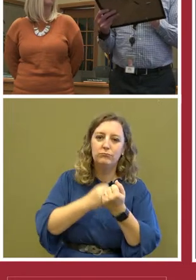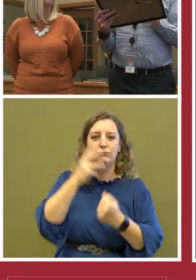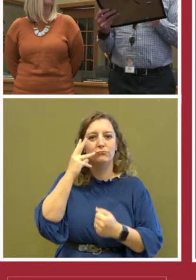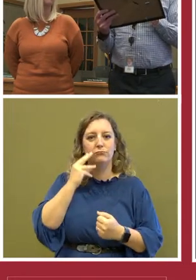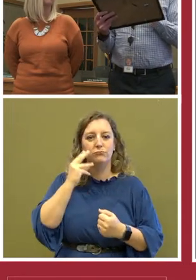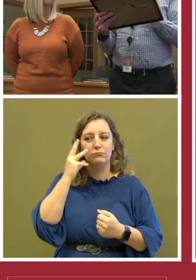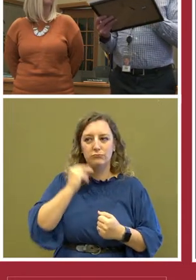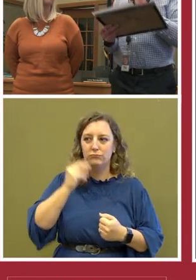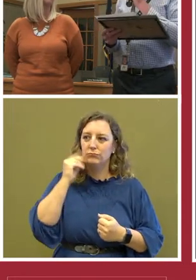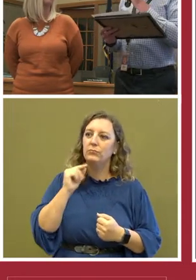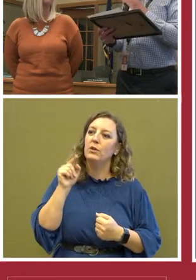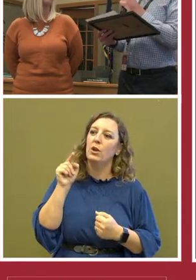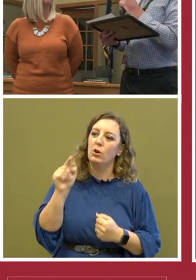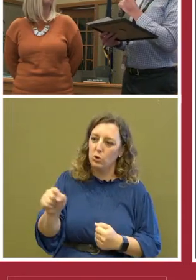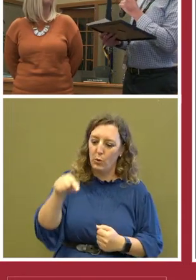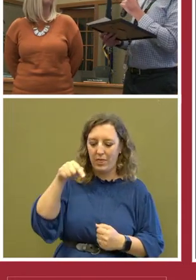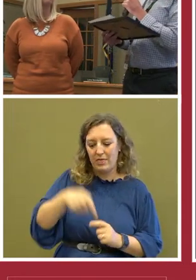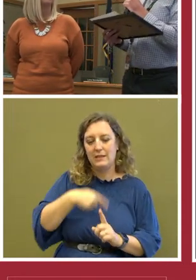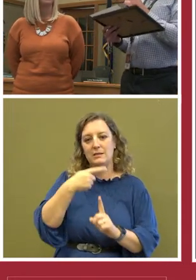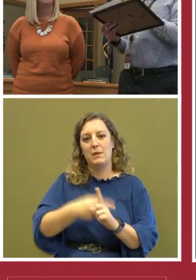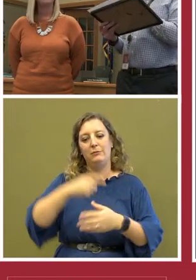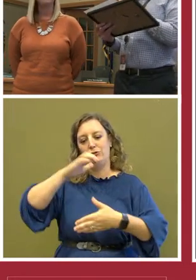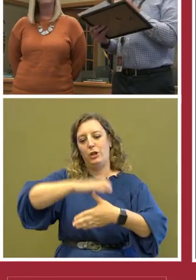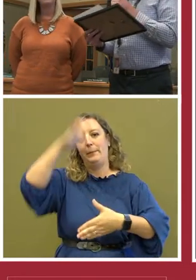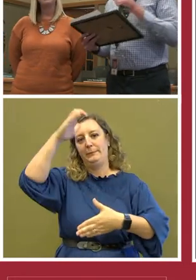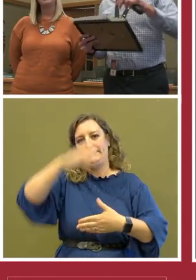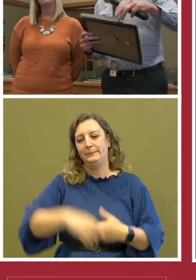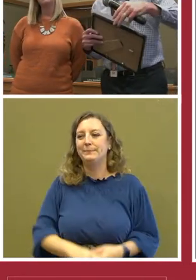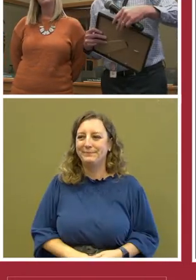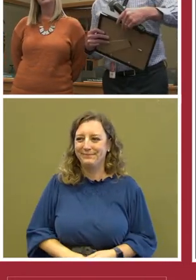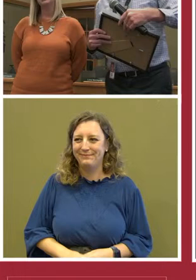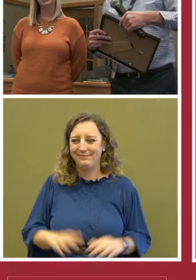Lindsay Corley, you are this month's champion for students.